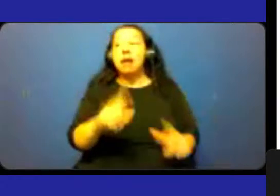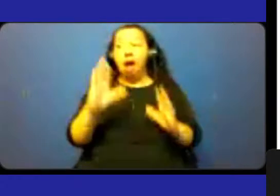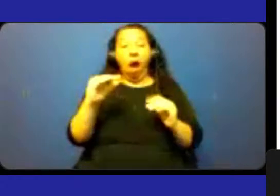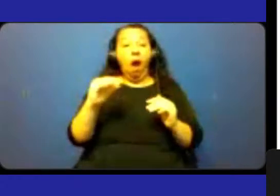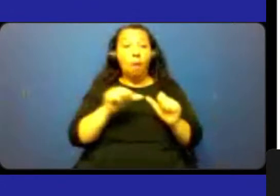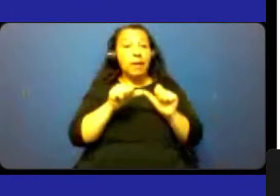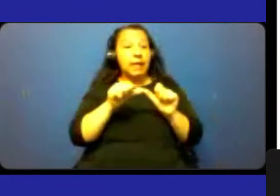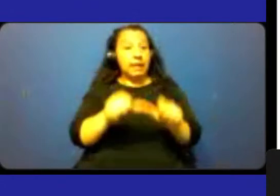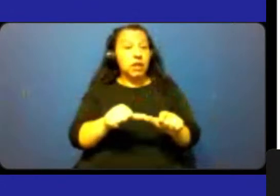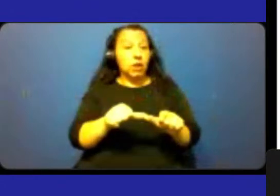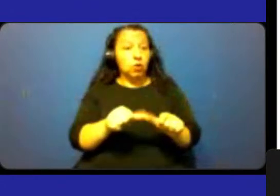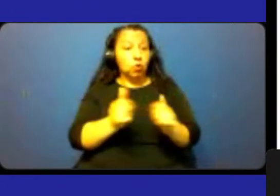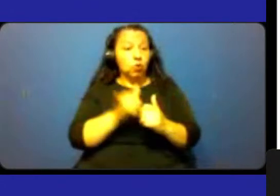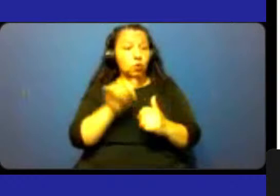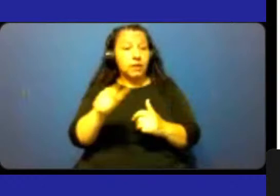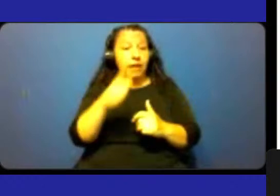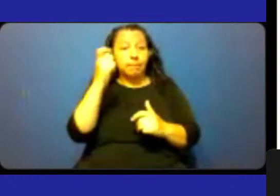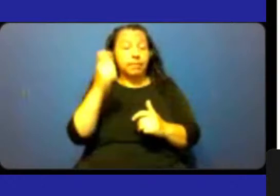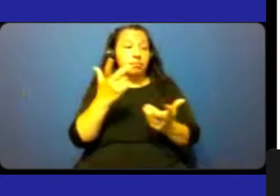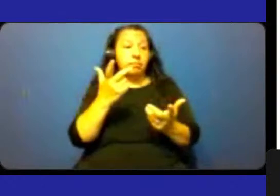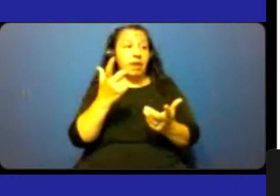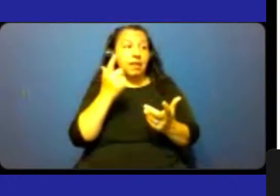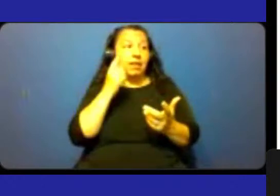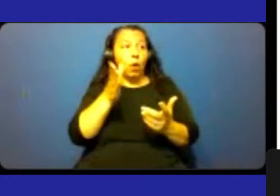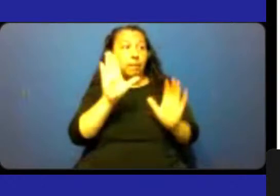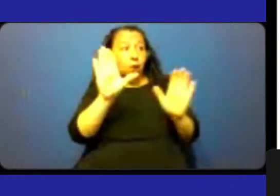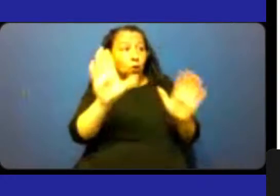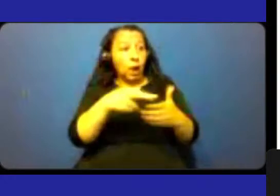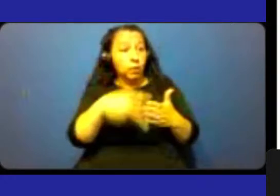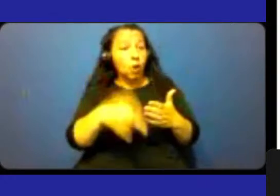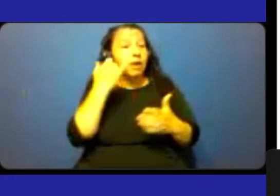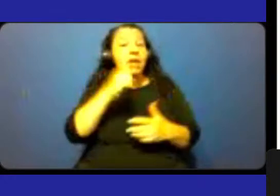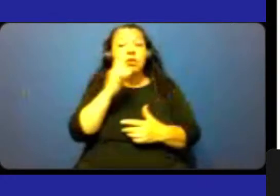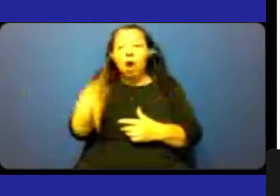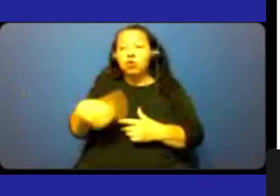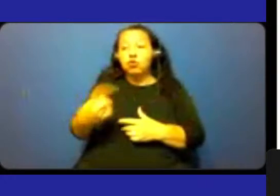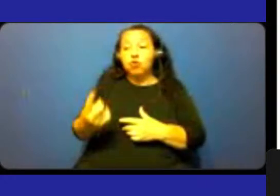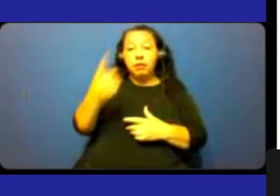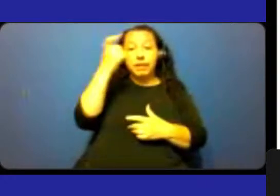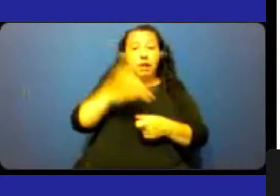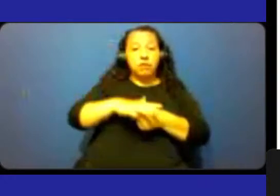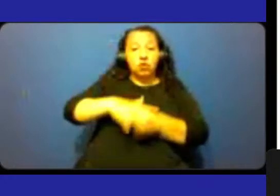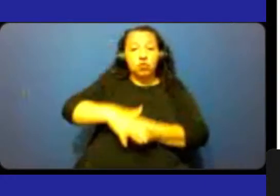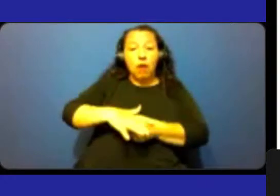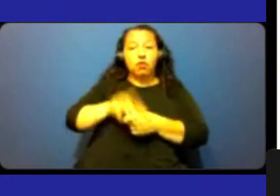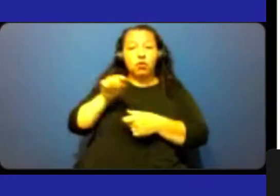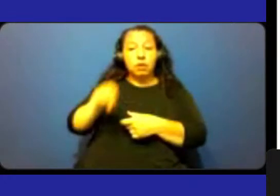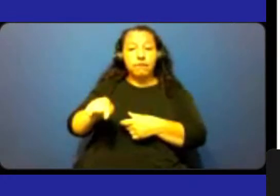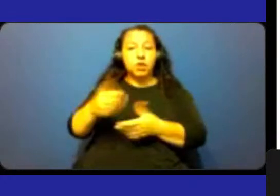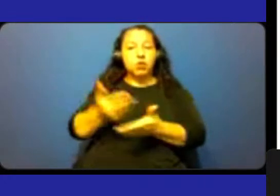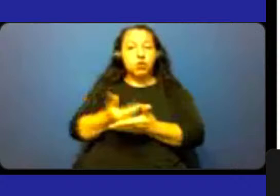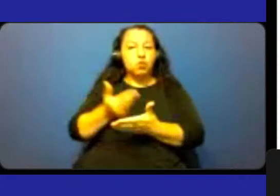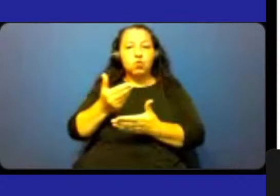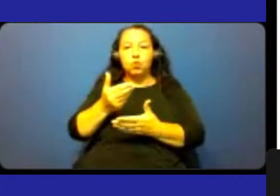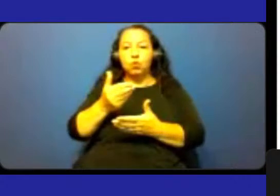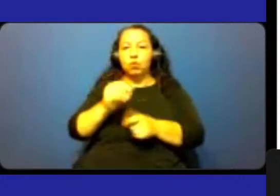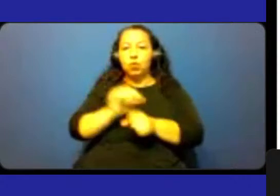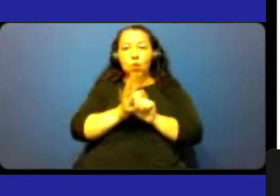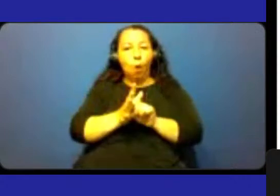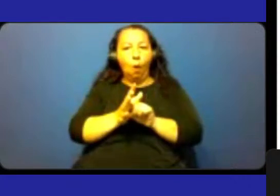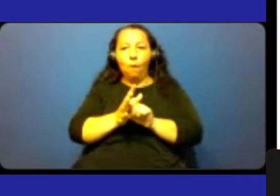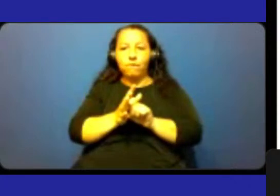I think it would be a great result if this was not just because of the stressors of Omicron, and we kept the number